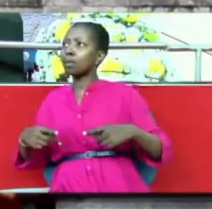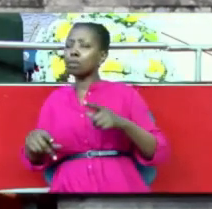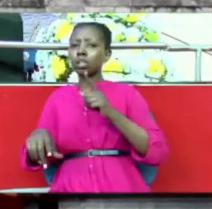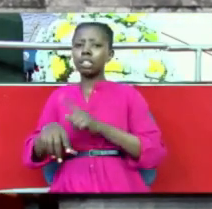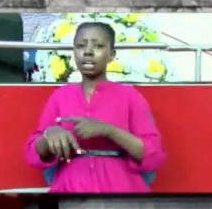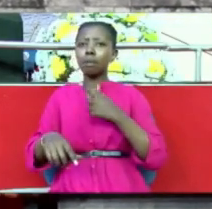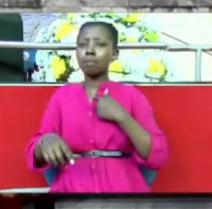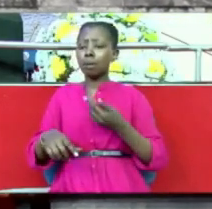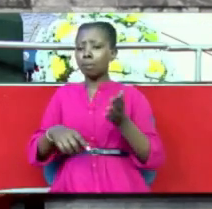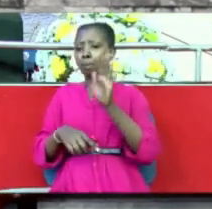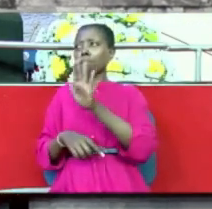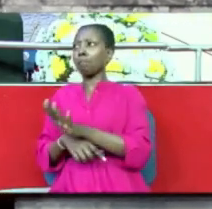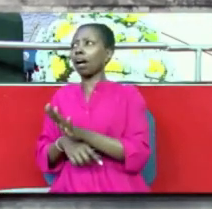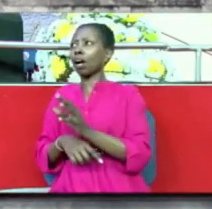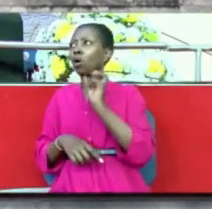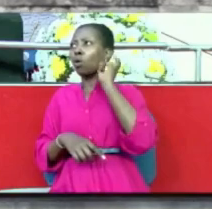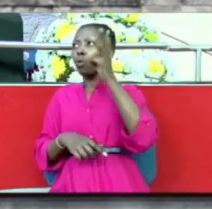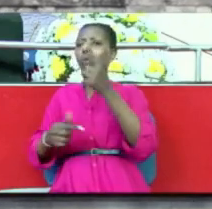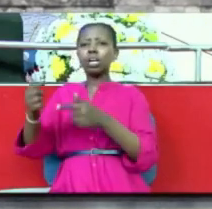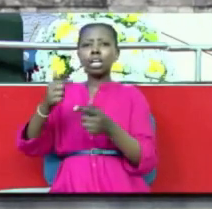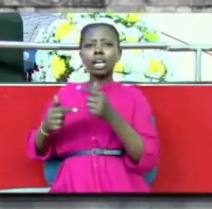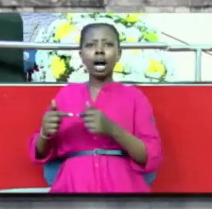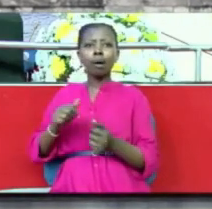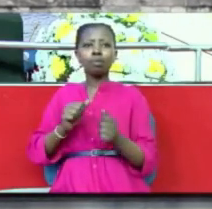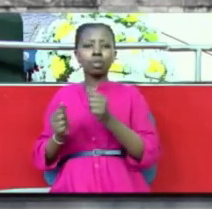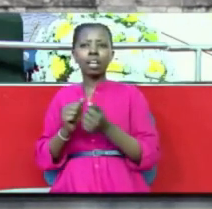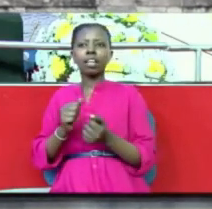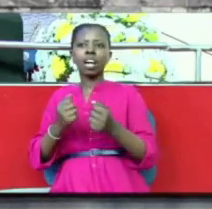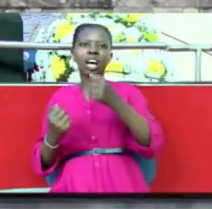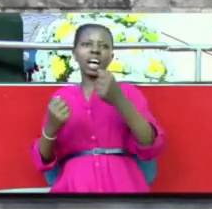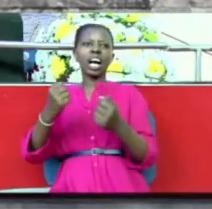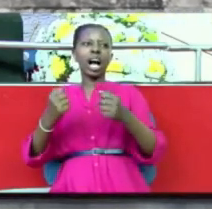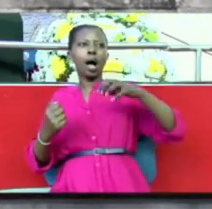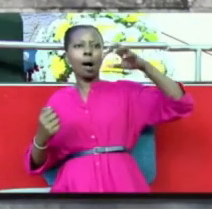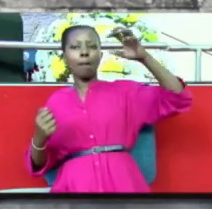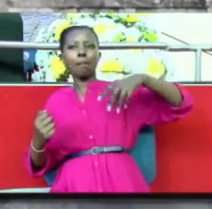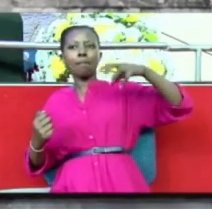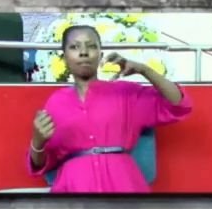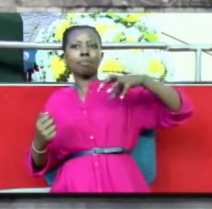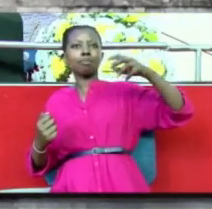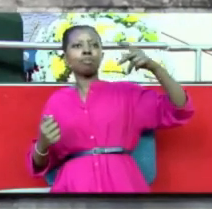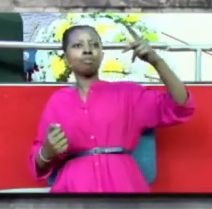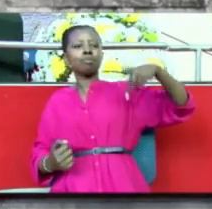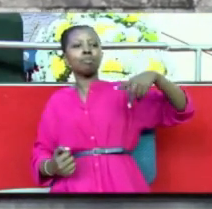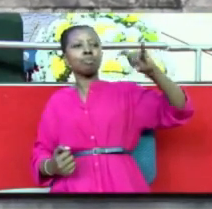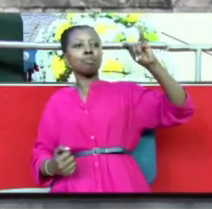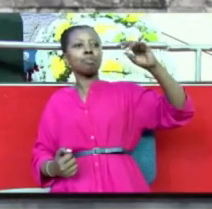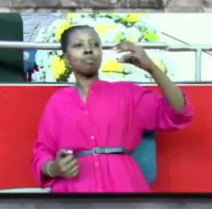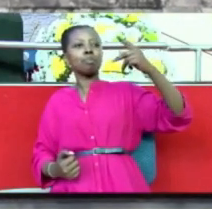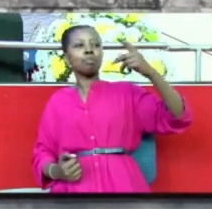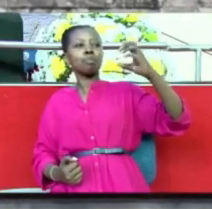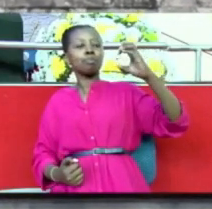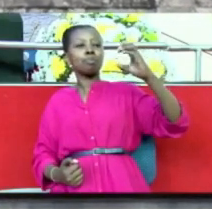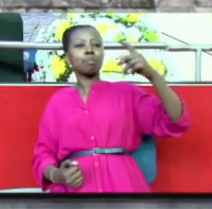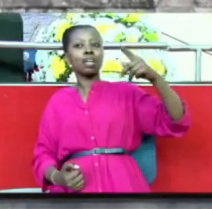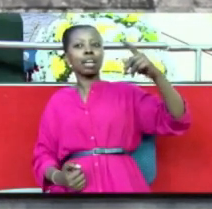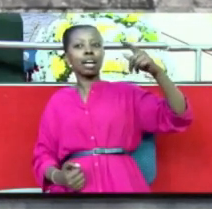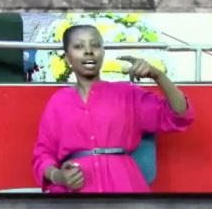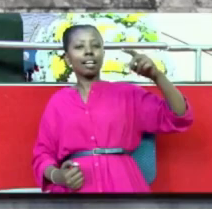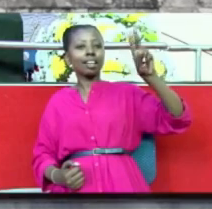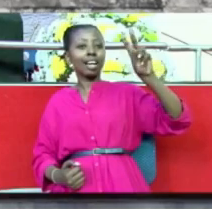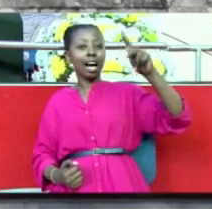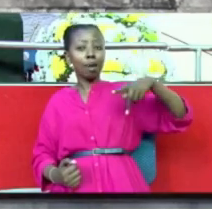back, I will come with a pickup of equipment. Yes.